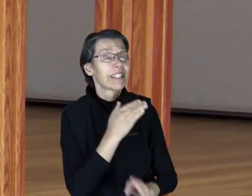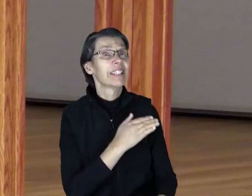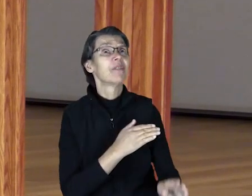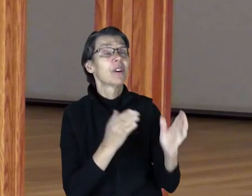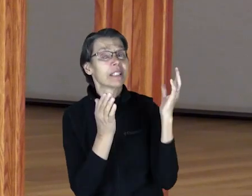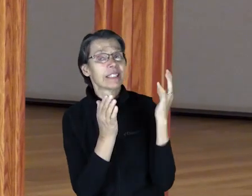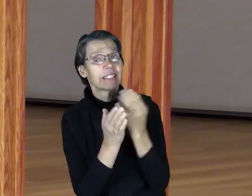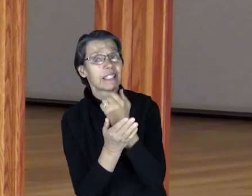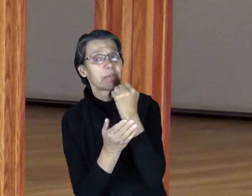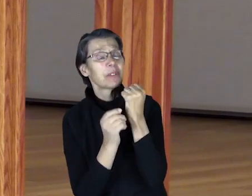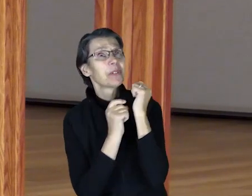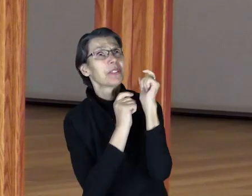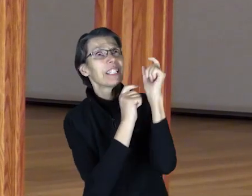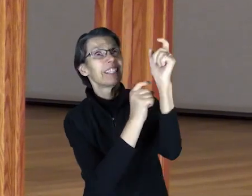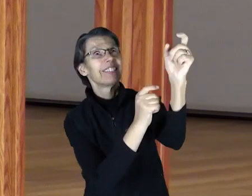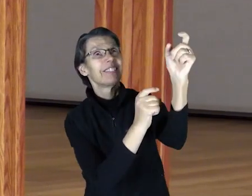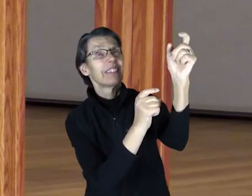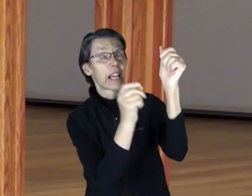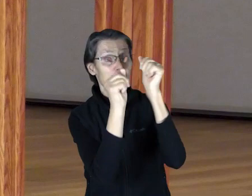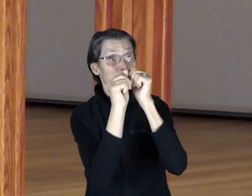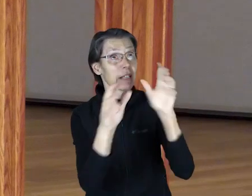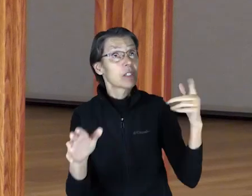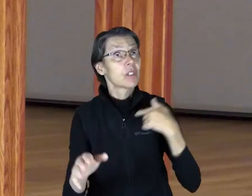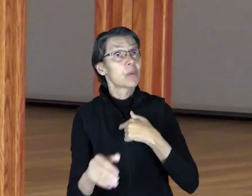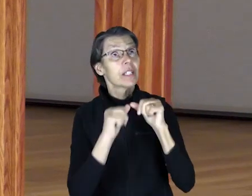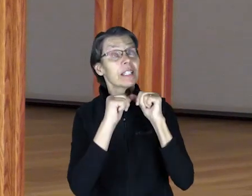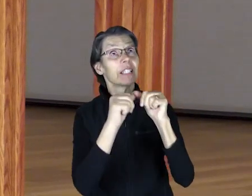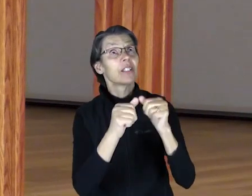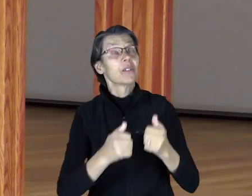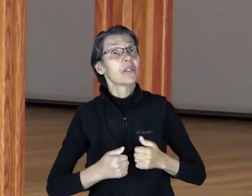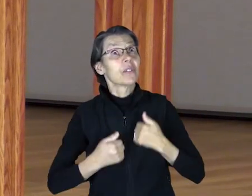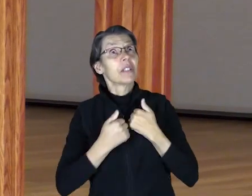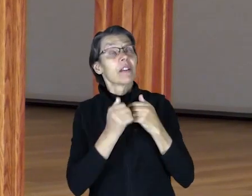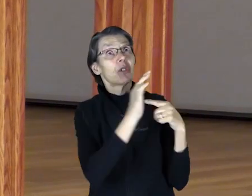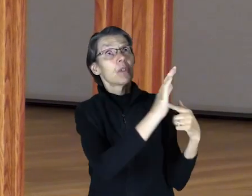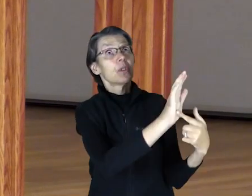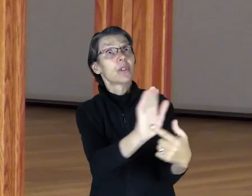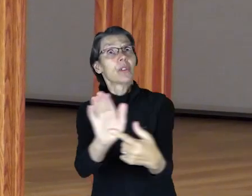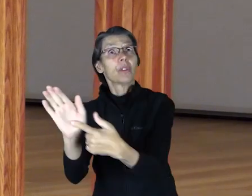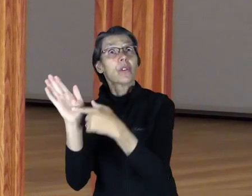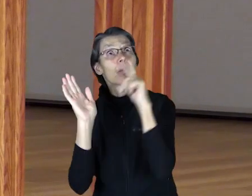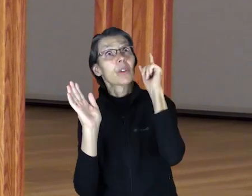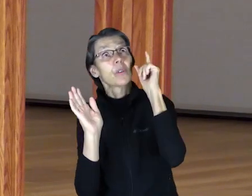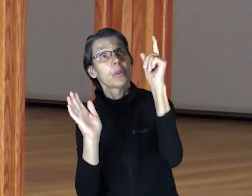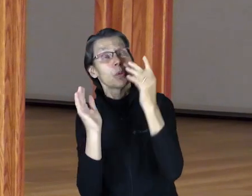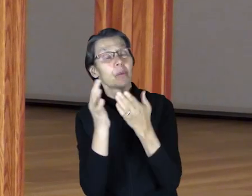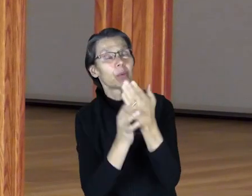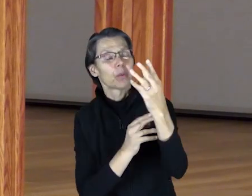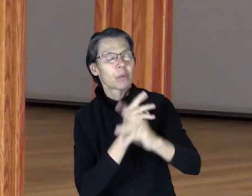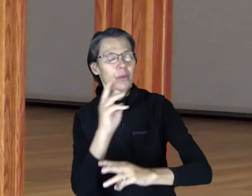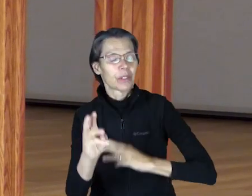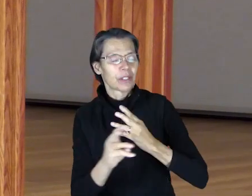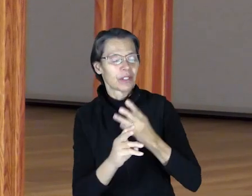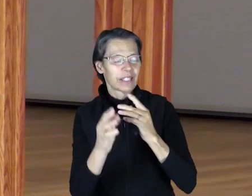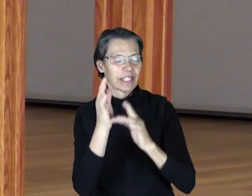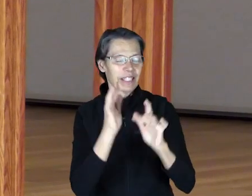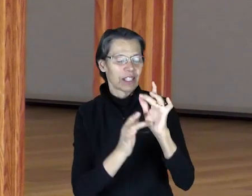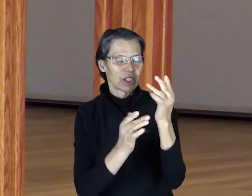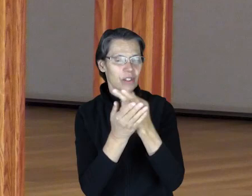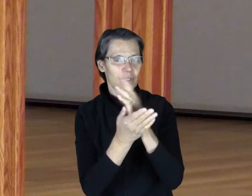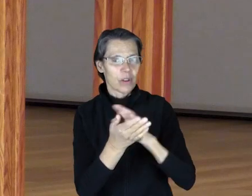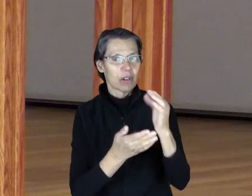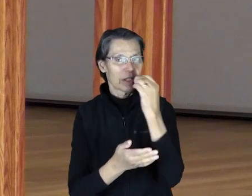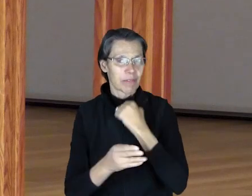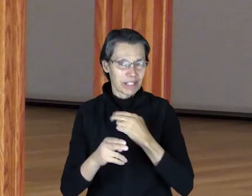humbly thank you for the opportunity we have to give. And bless us as we continue to live your life in this world.